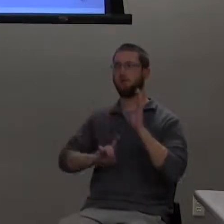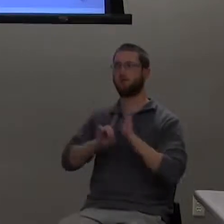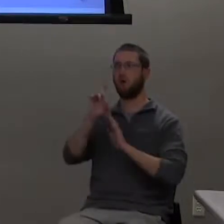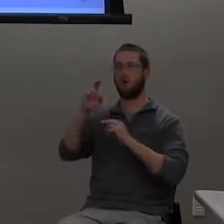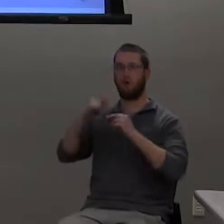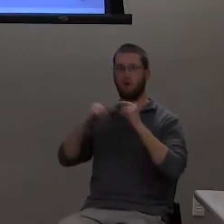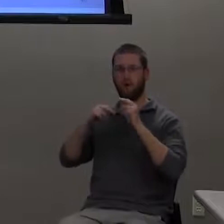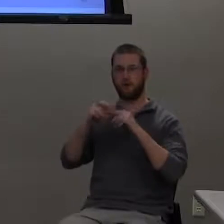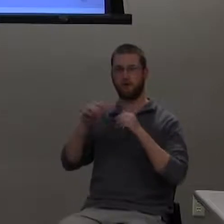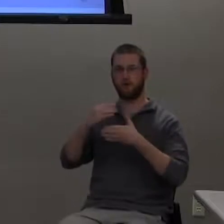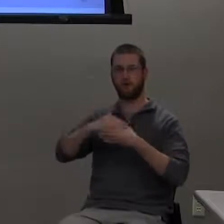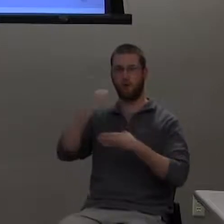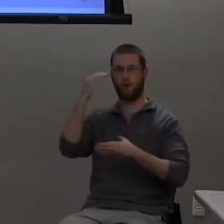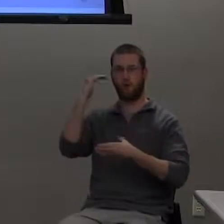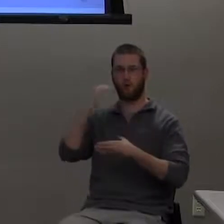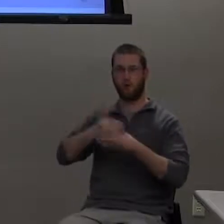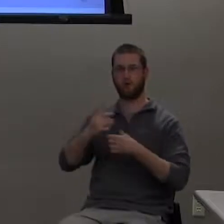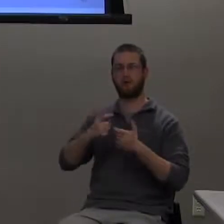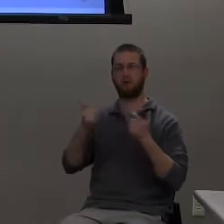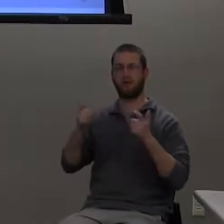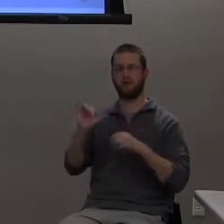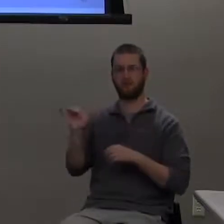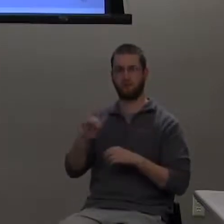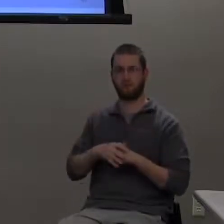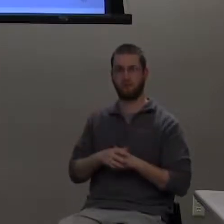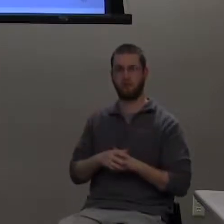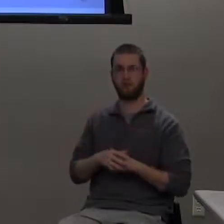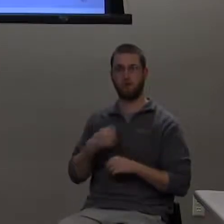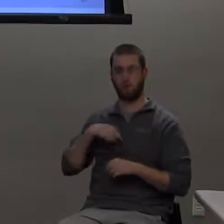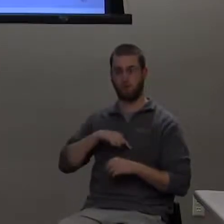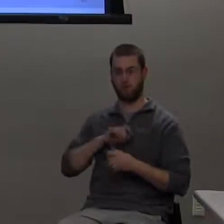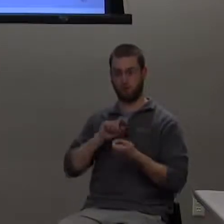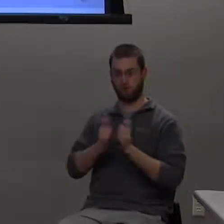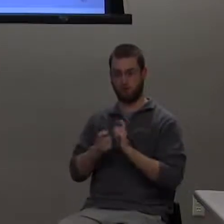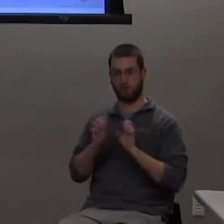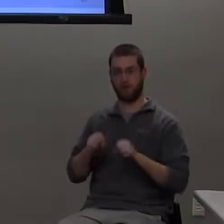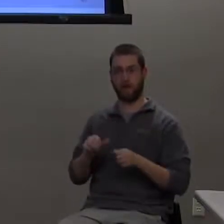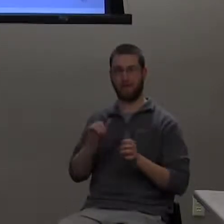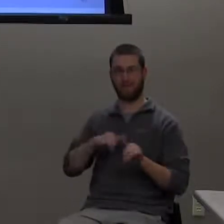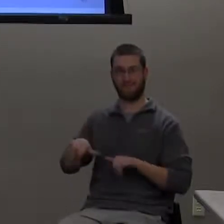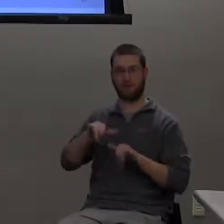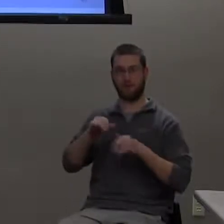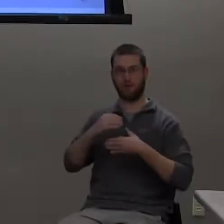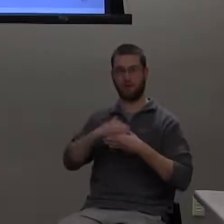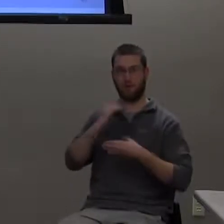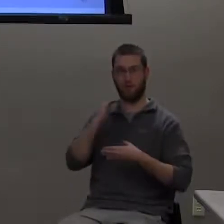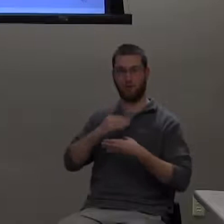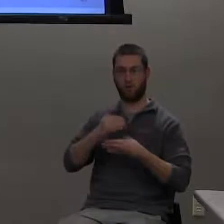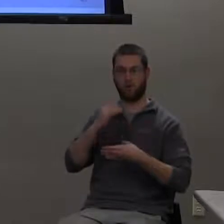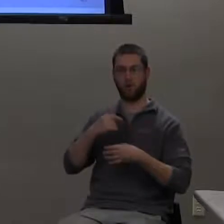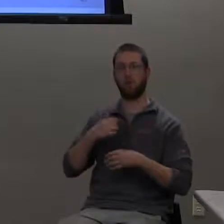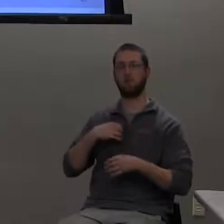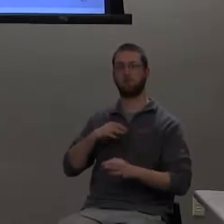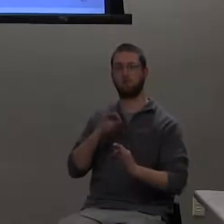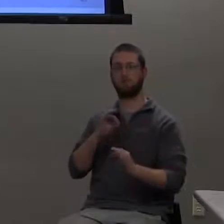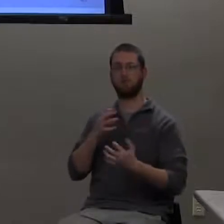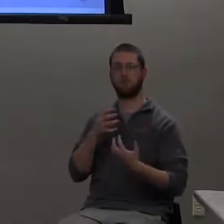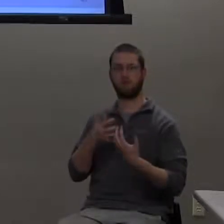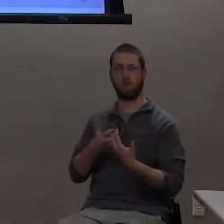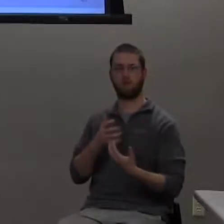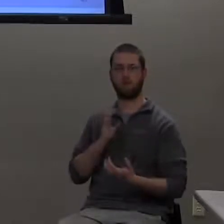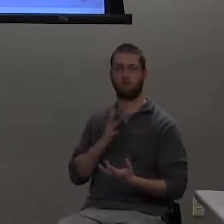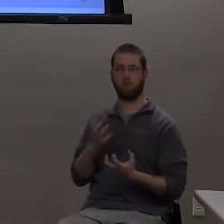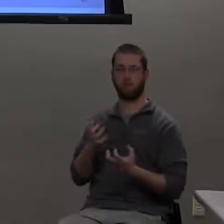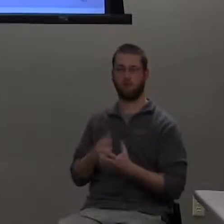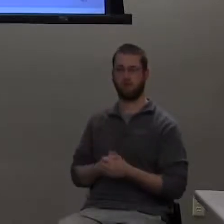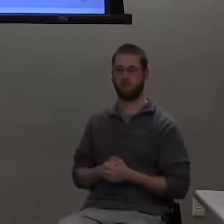we can modify them, we can, but to make sure that if there's a particular standard they're looking for, our buildings are up to snuff.